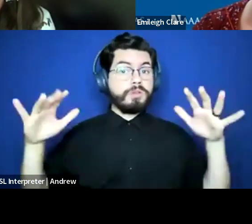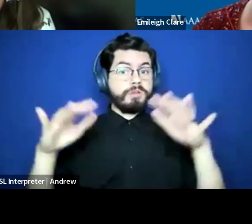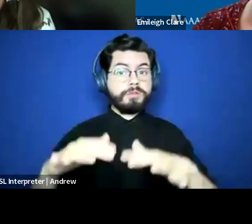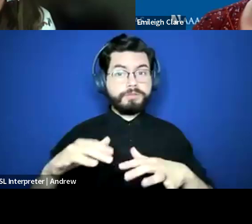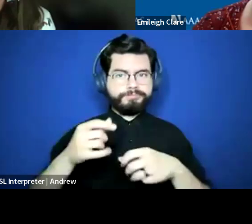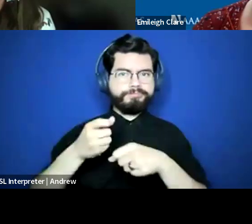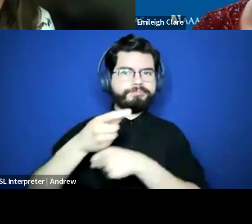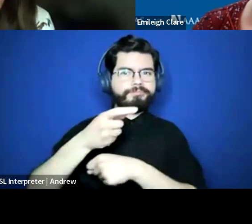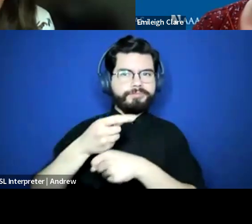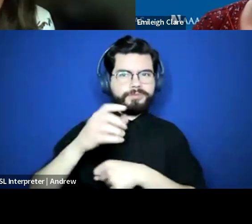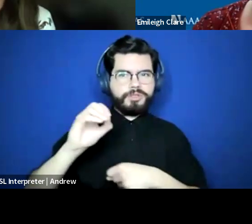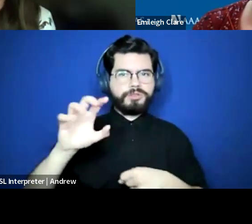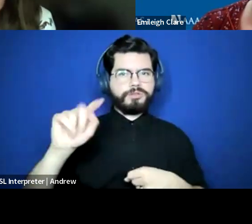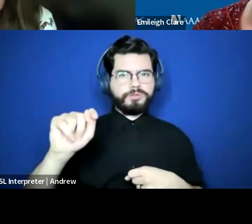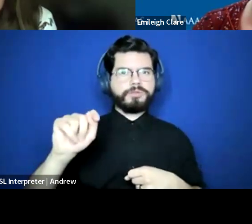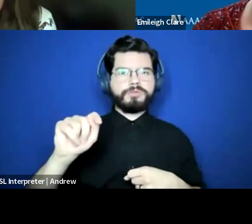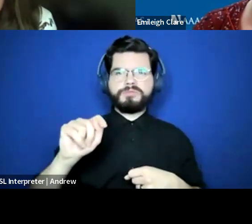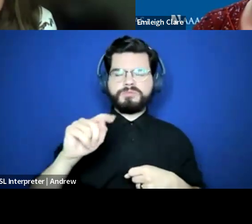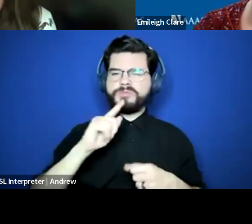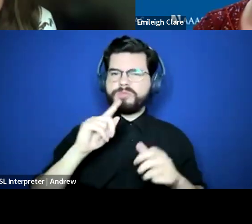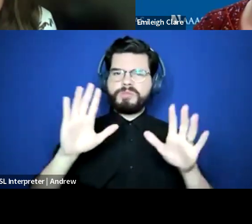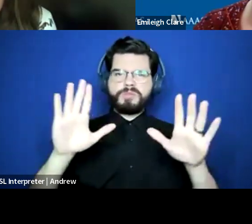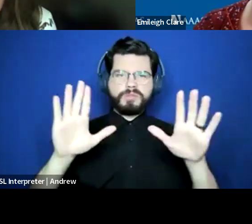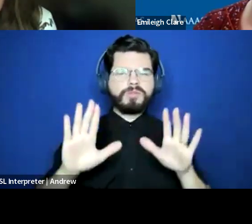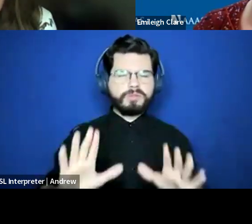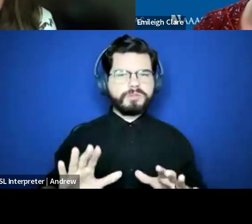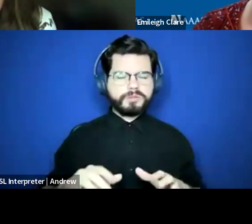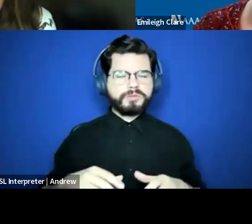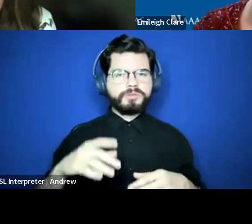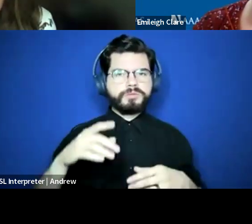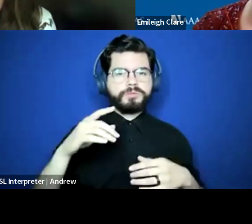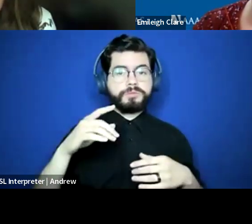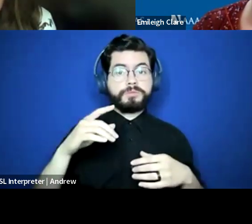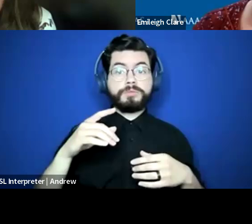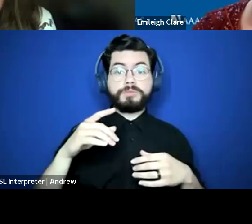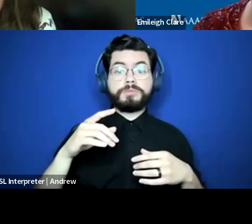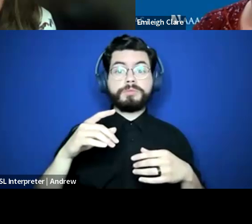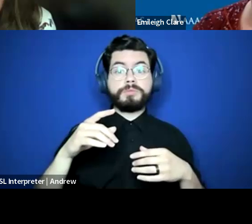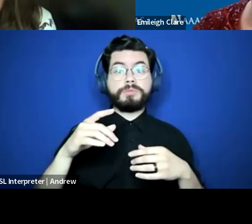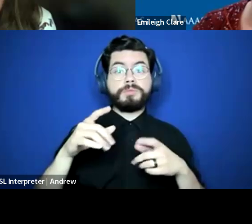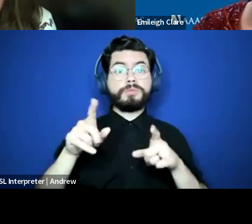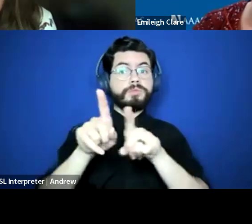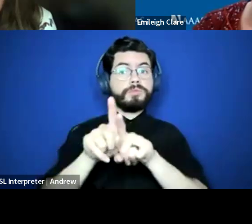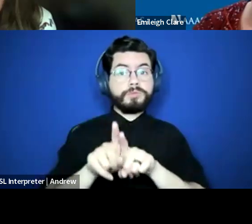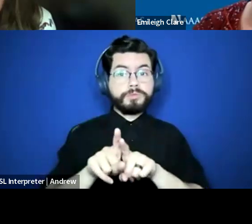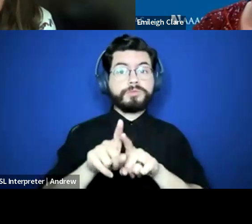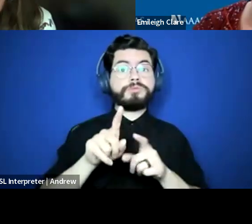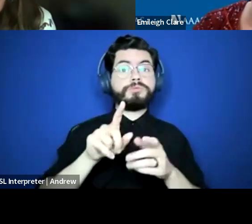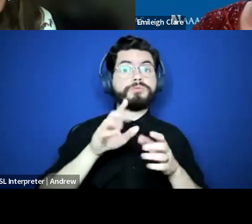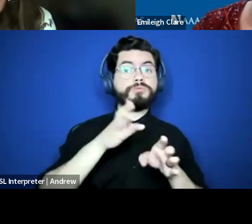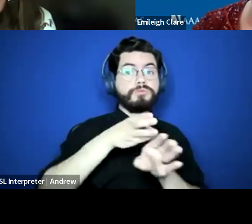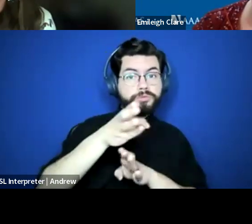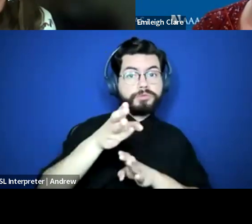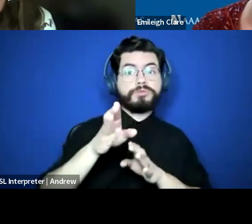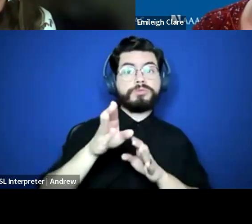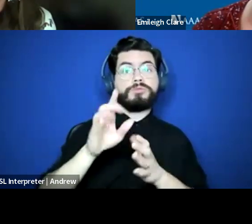great way to, particularly through the Career and Graduate Expo Hall. We have hundreds